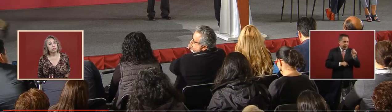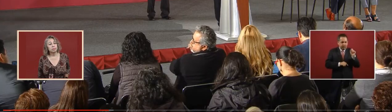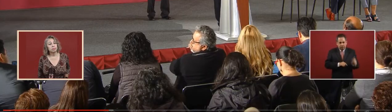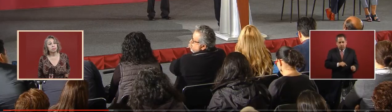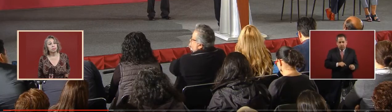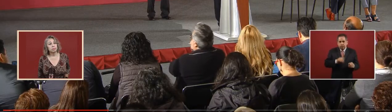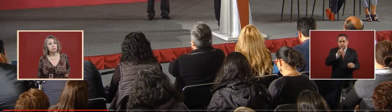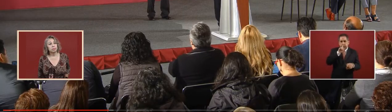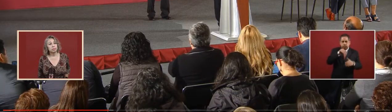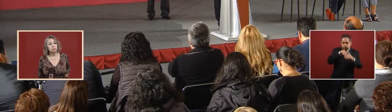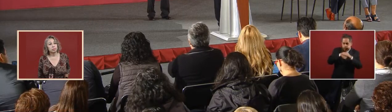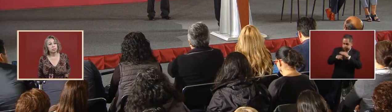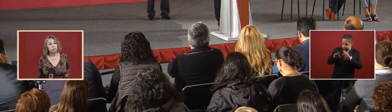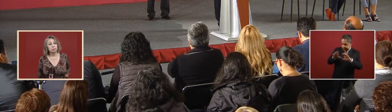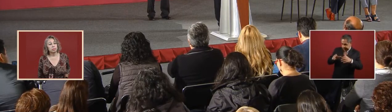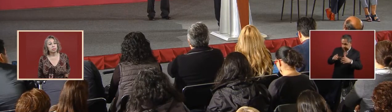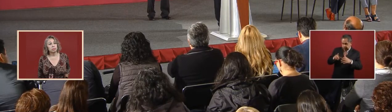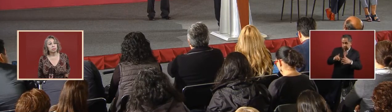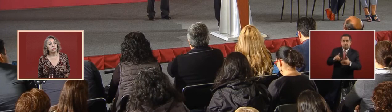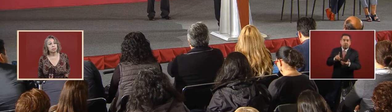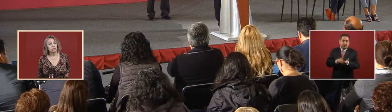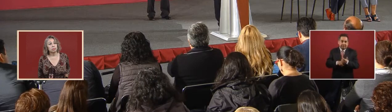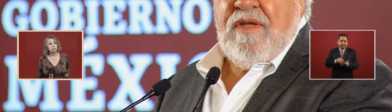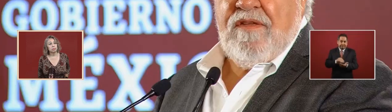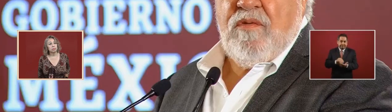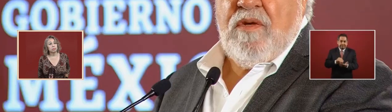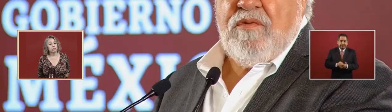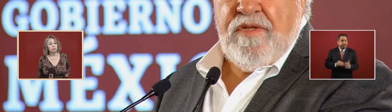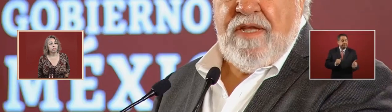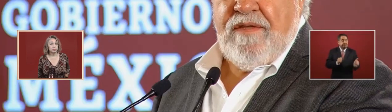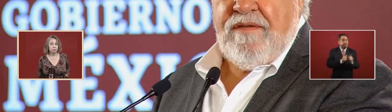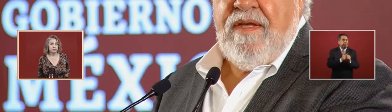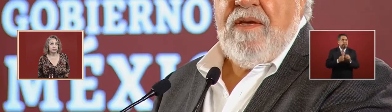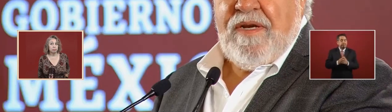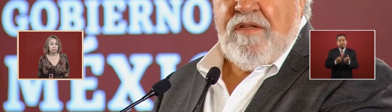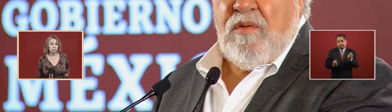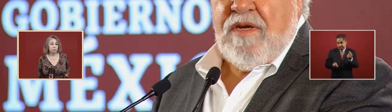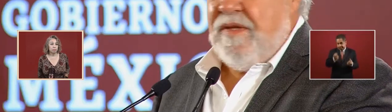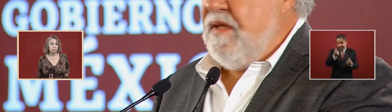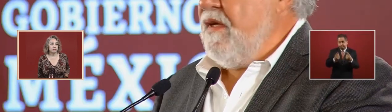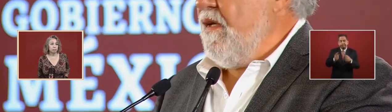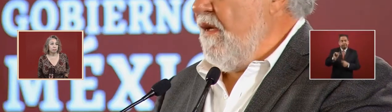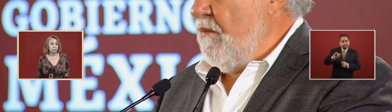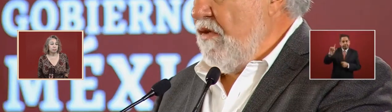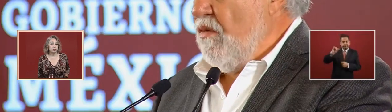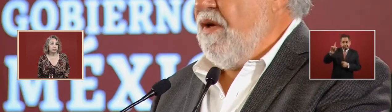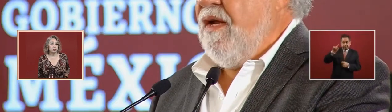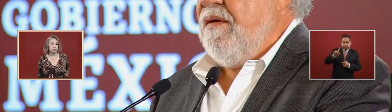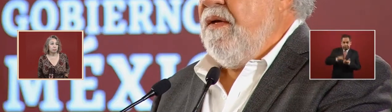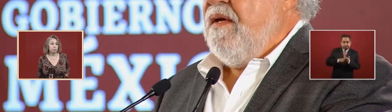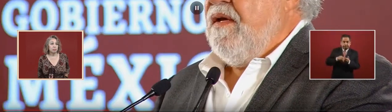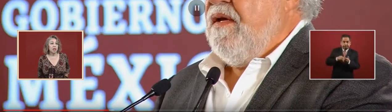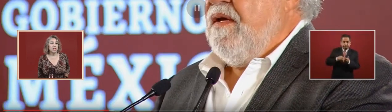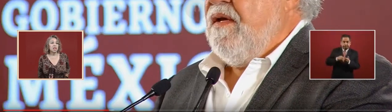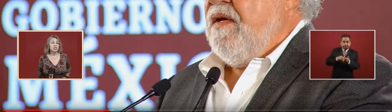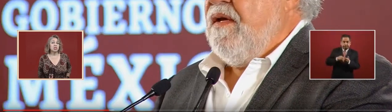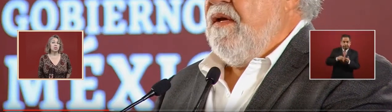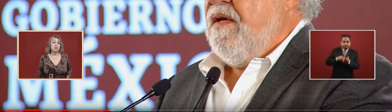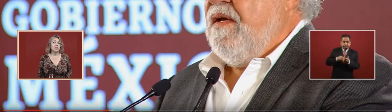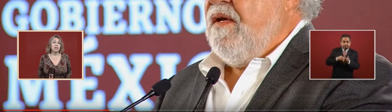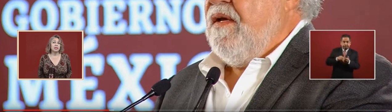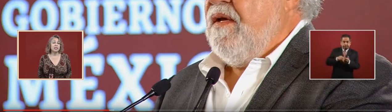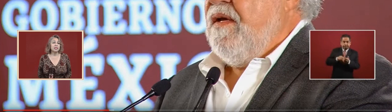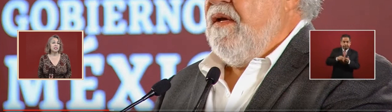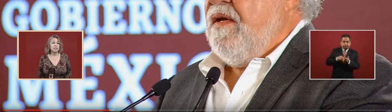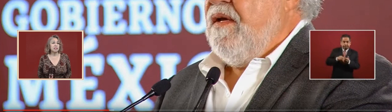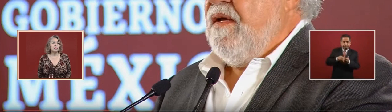están presentes aún lamentablemente desapariciones vinculadas con autoridades, particularmente en el ámbito local. So